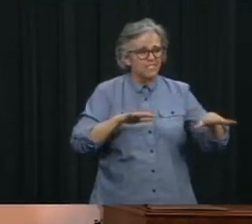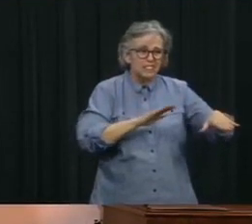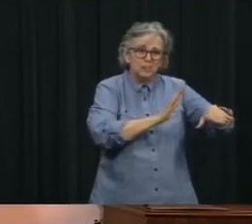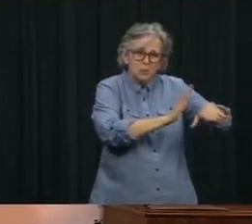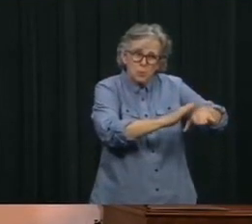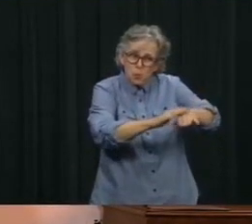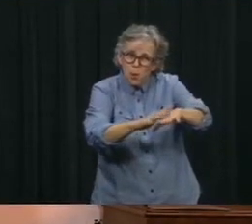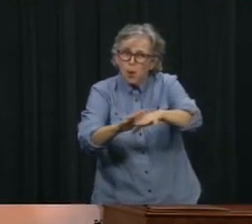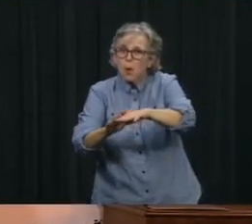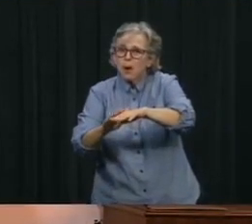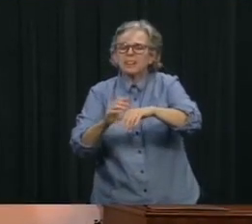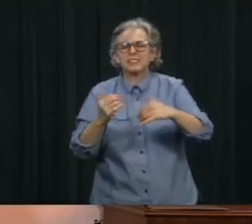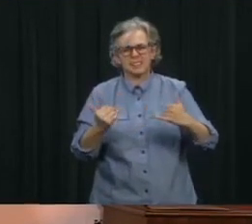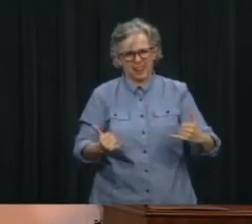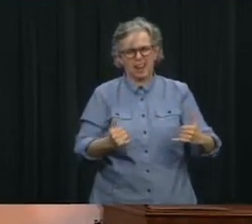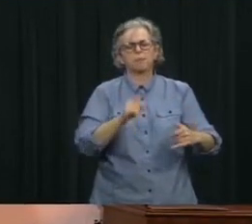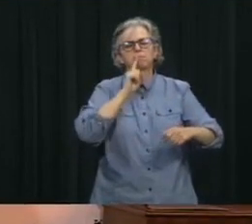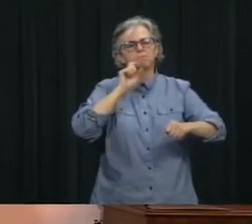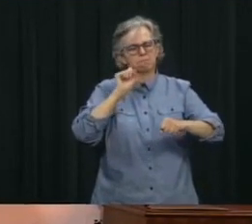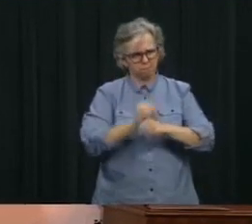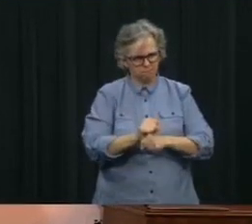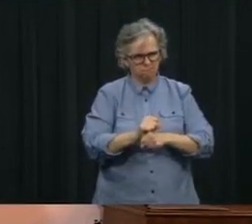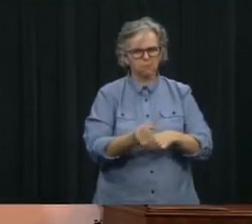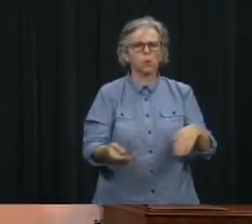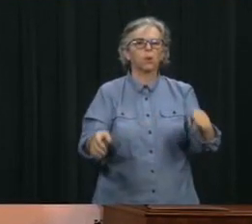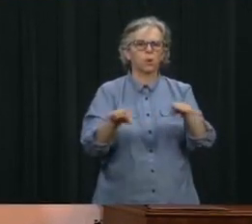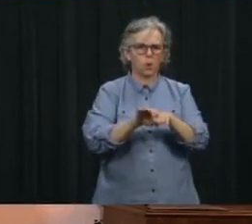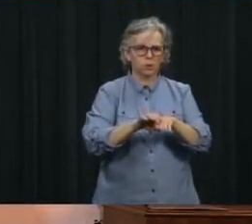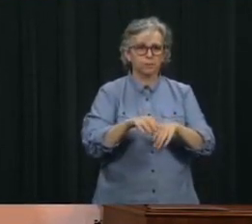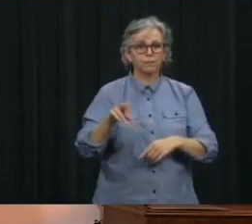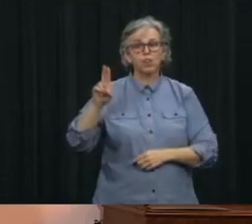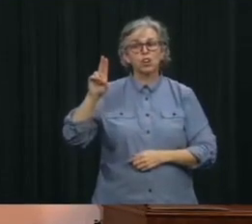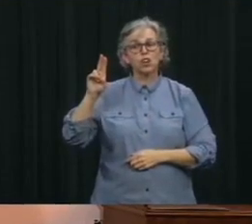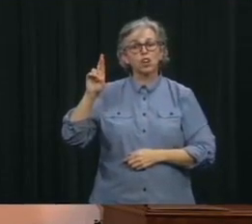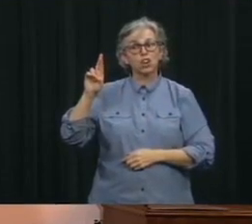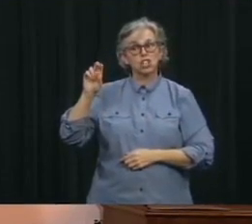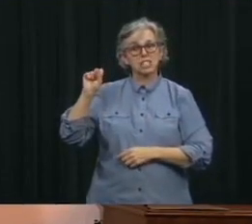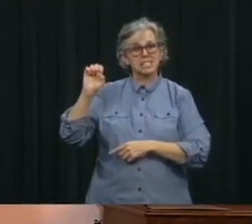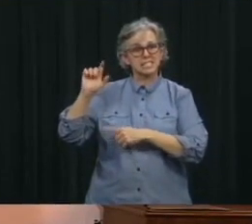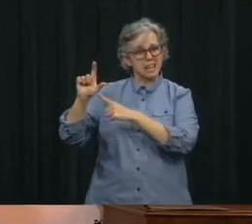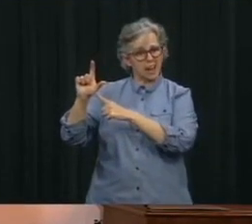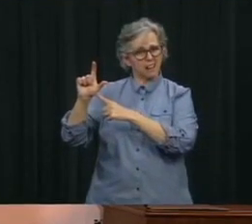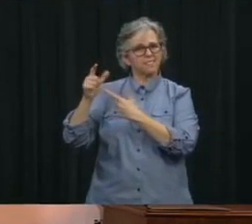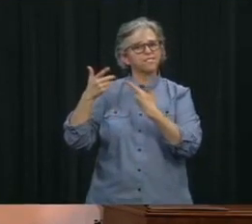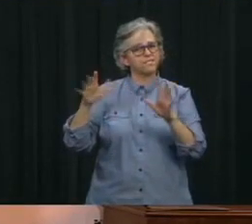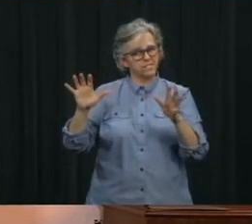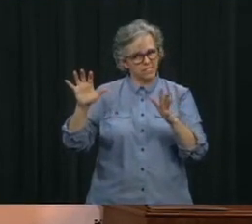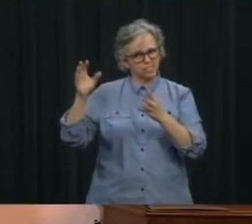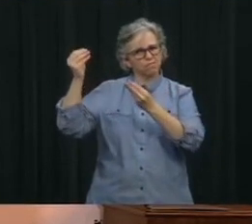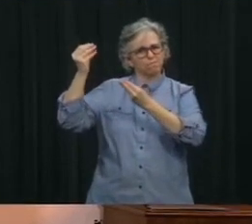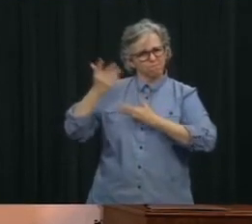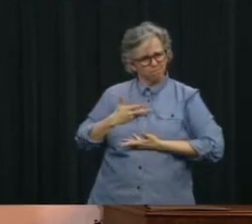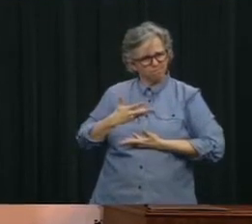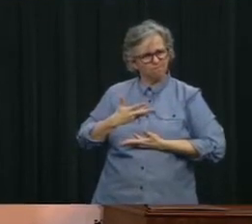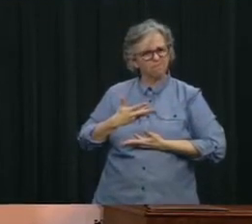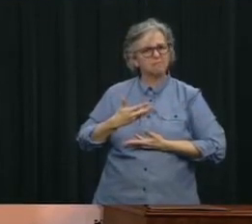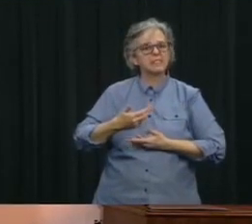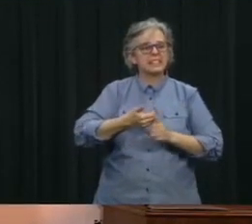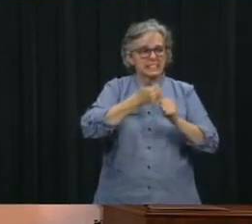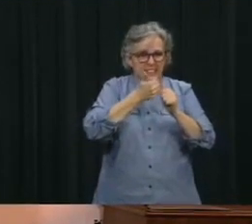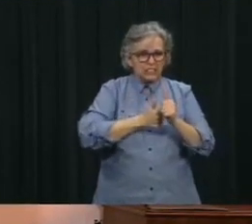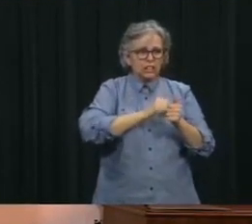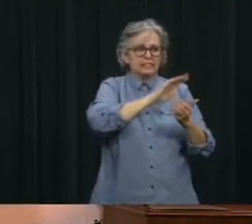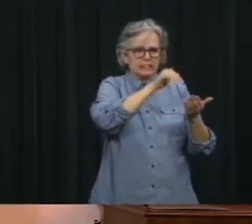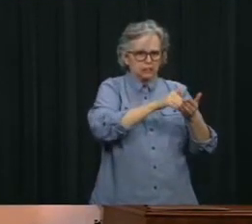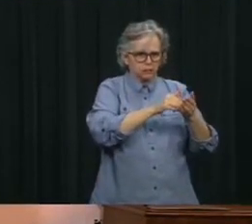coming. Ursel assures me that they have made provision for each of our seniors. We wanted to